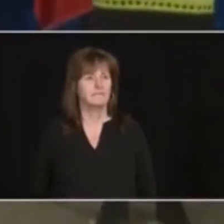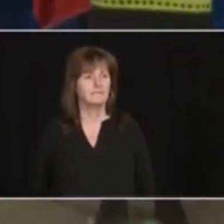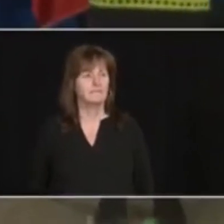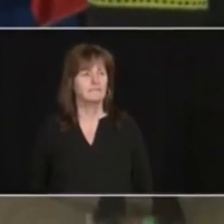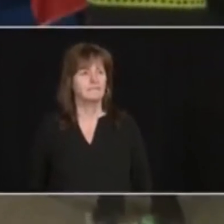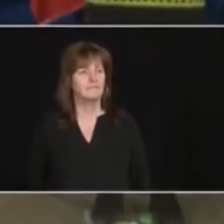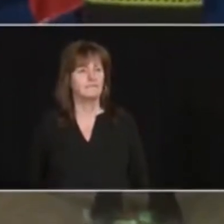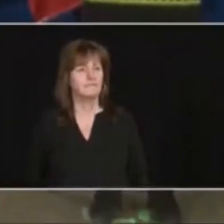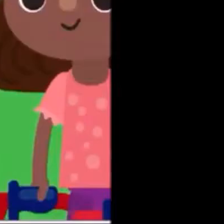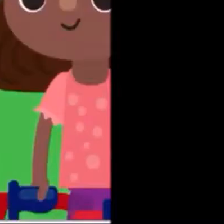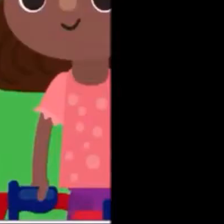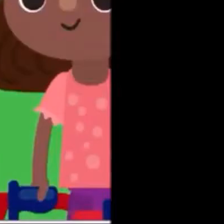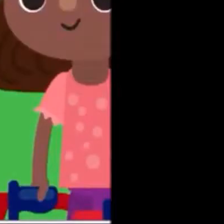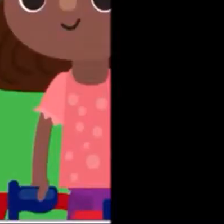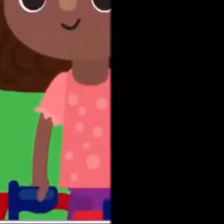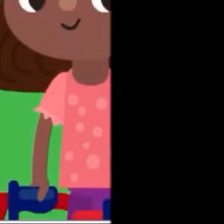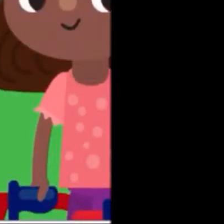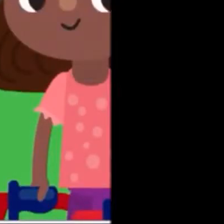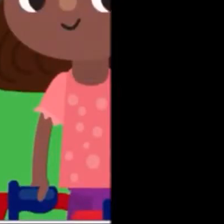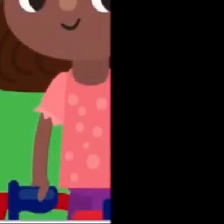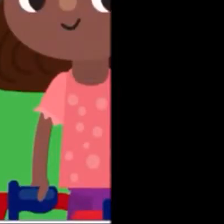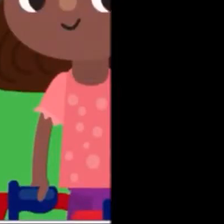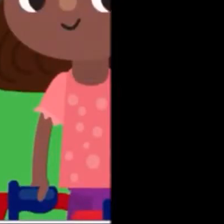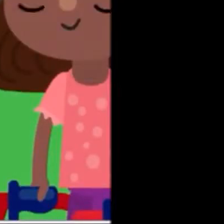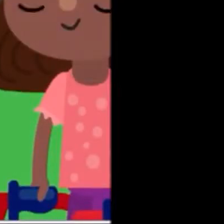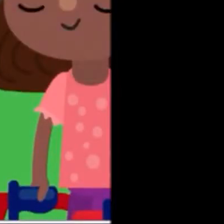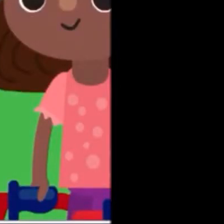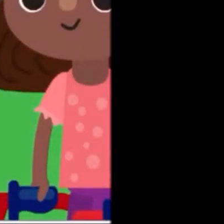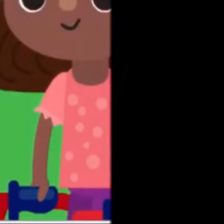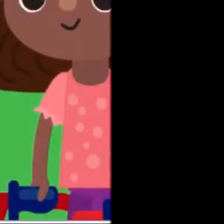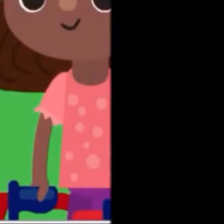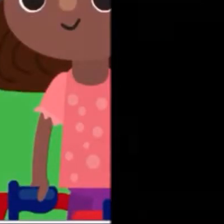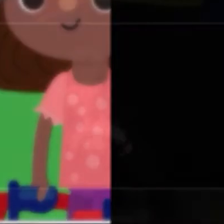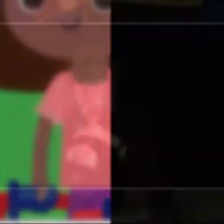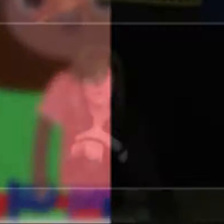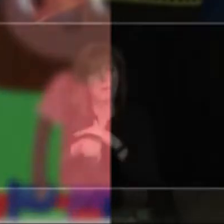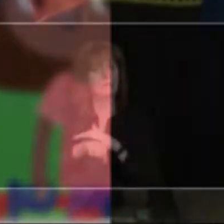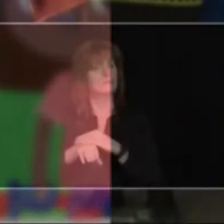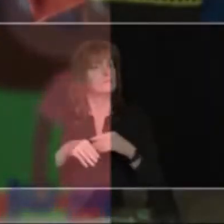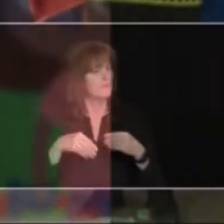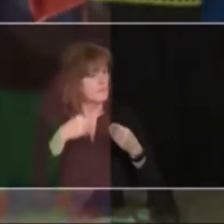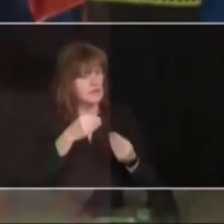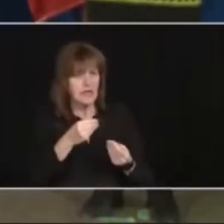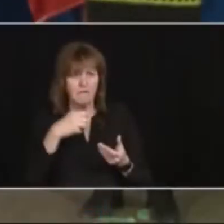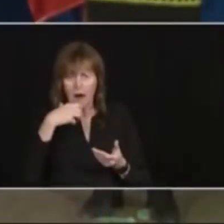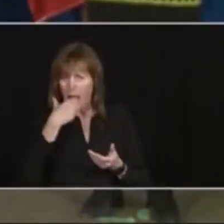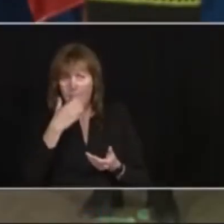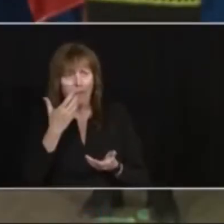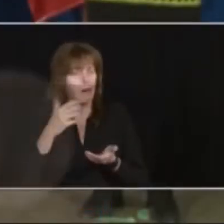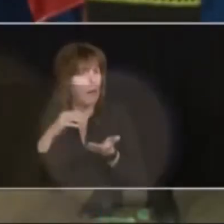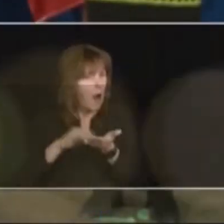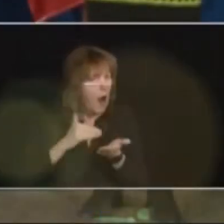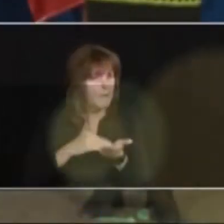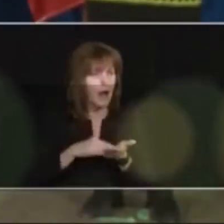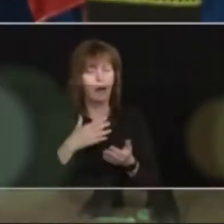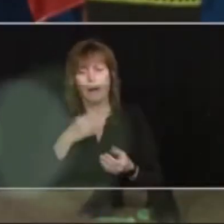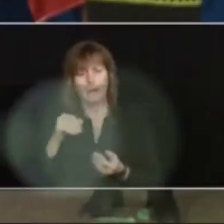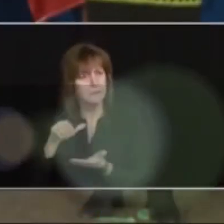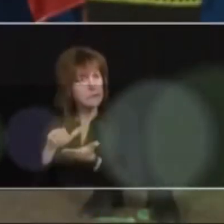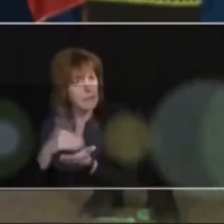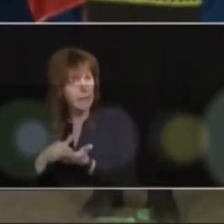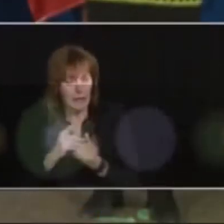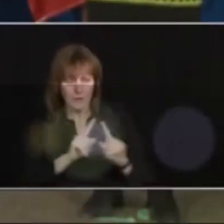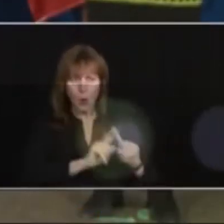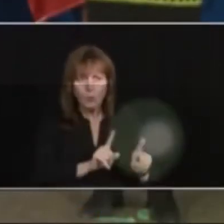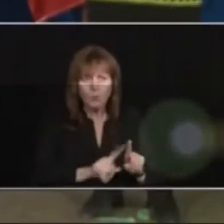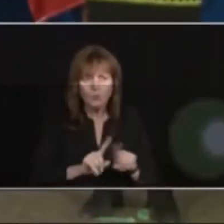priority right now is getting educational tools in the hands of all students. So today, we're announcing a partnership that embraces the spirit